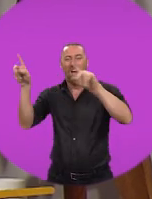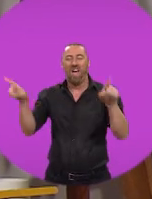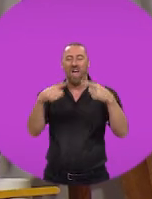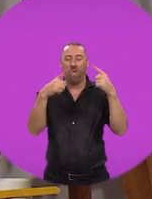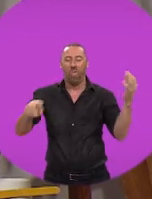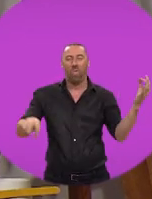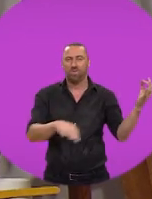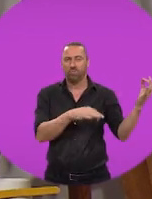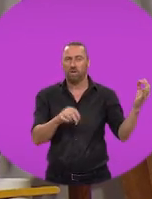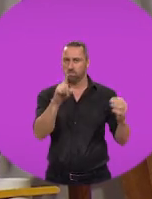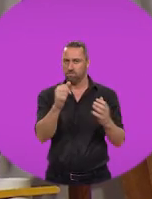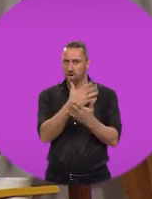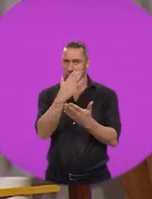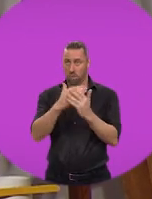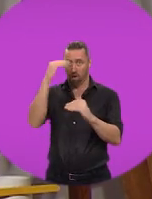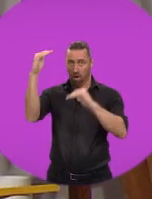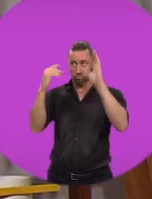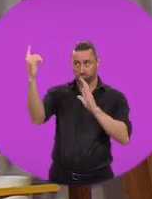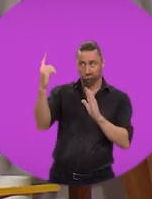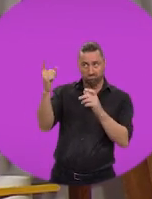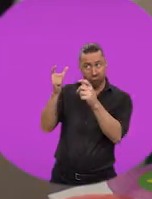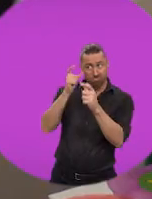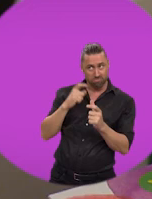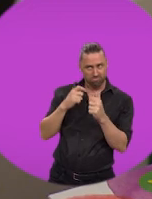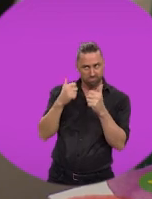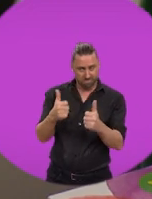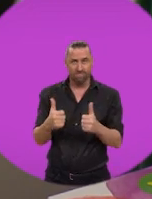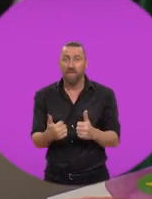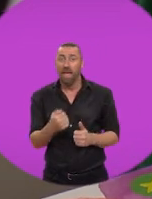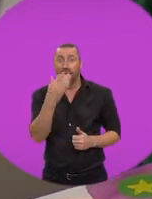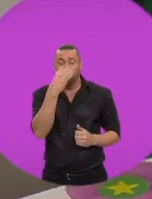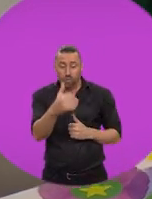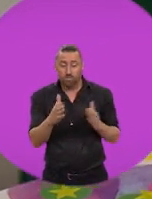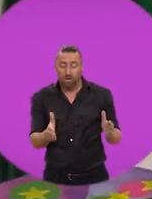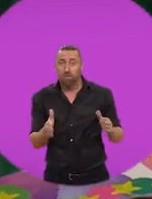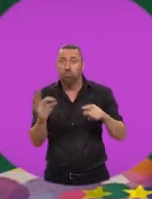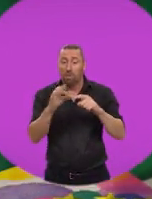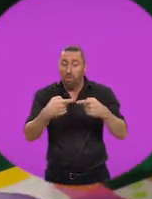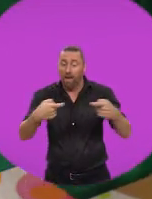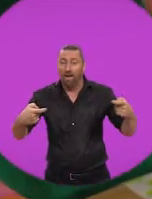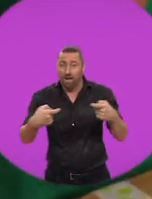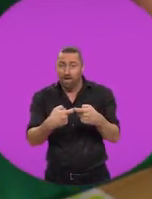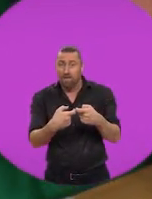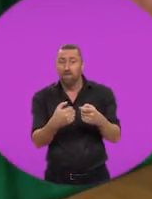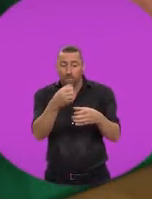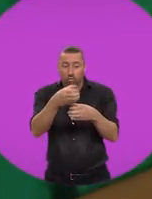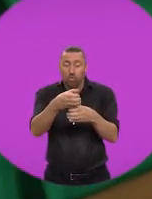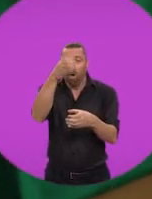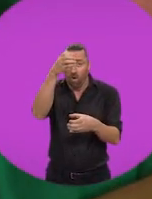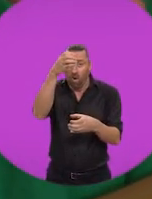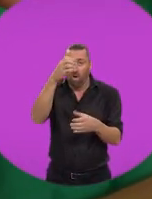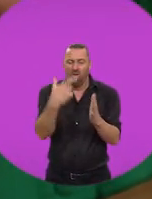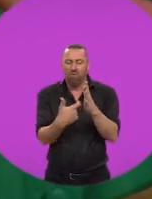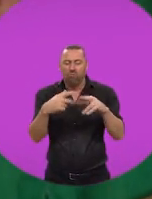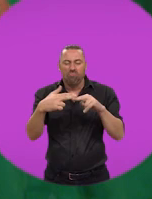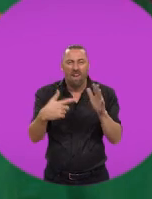sure you've got an adult around so they can supervise. Then, you'll need a tissue box, some rubber bands, a cardboard roll, some